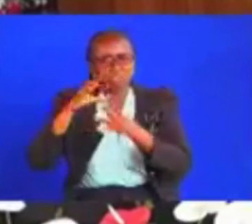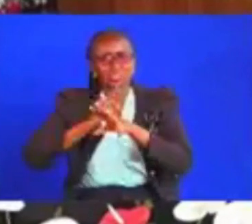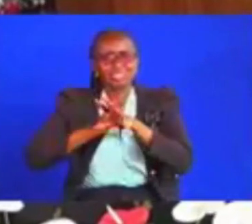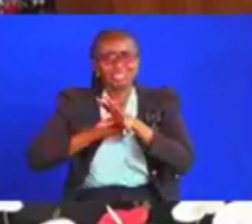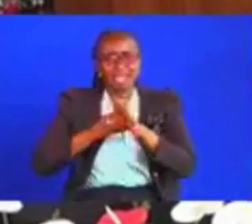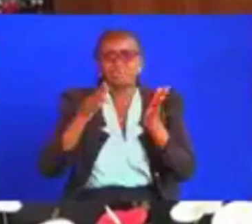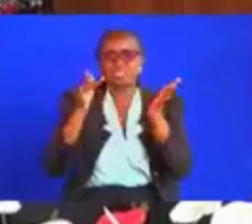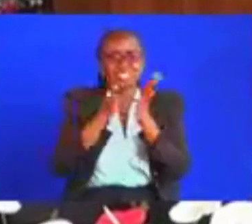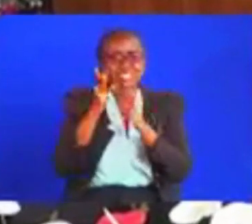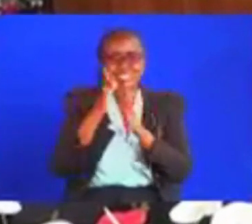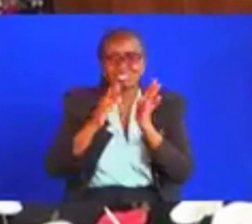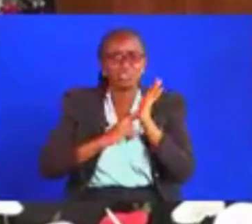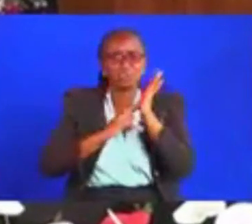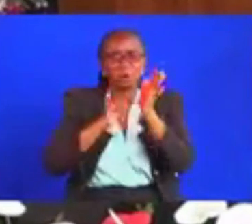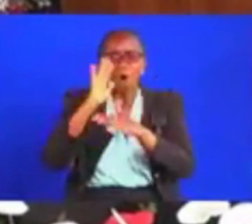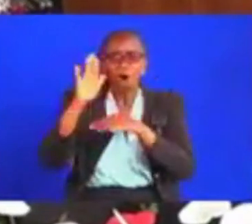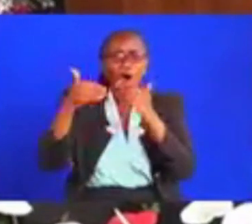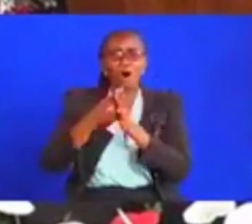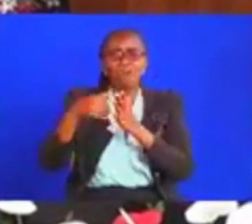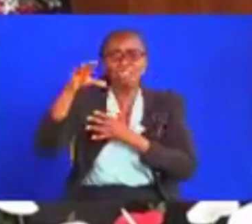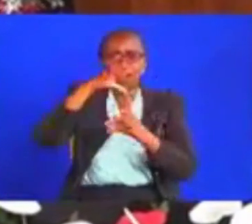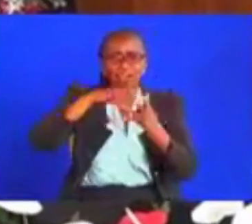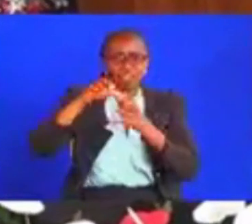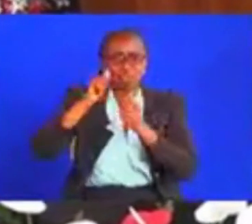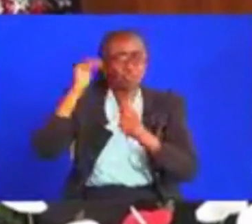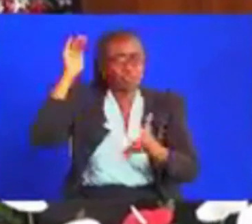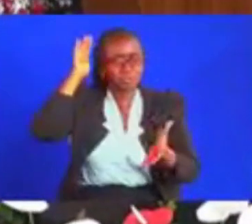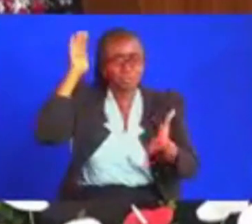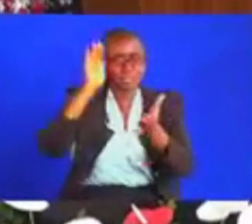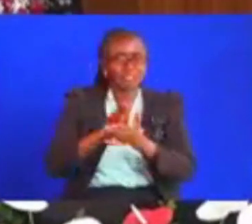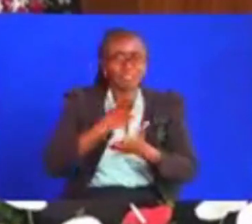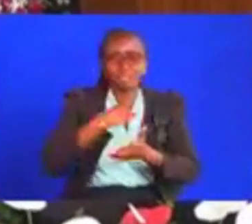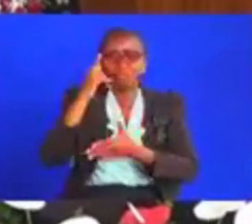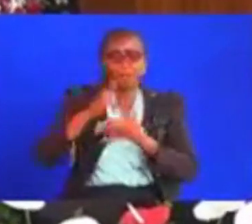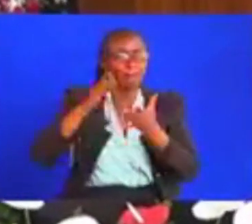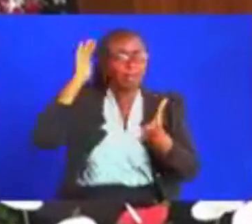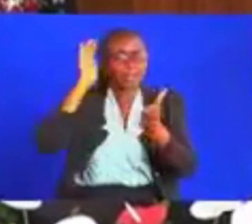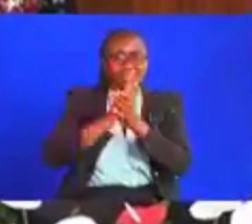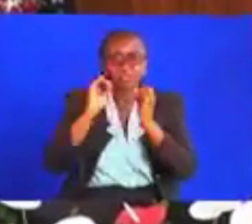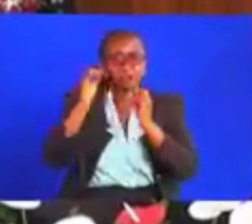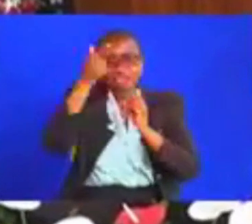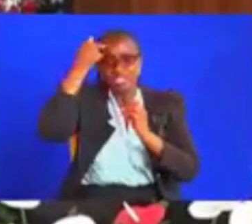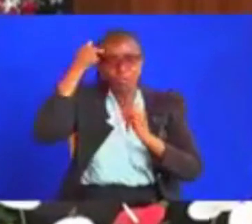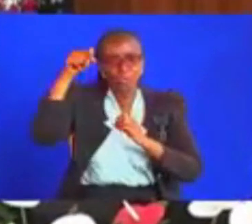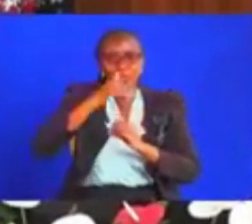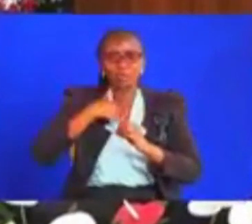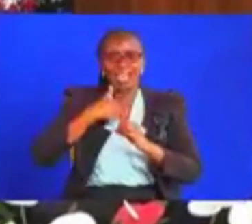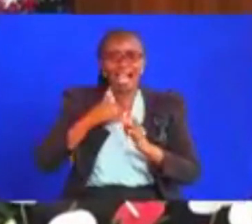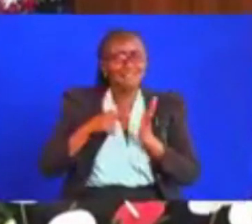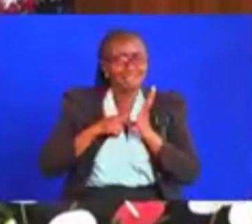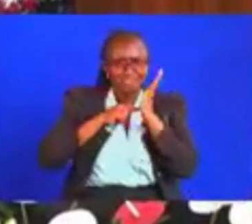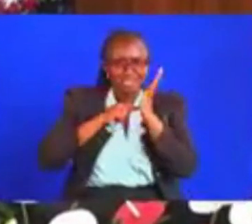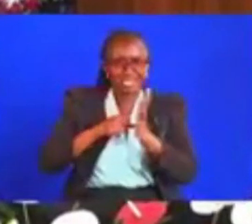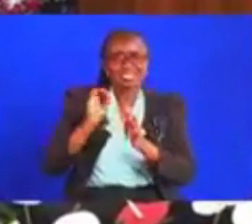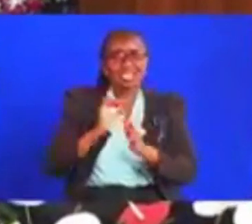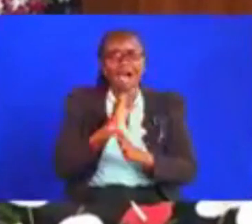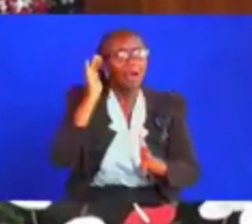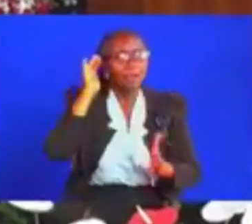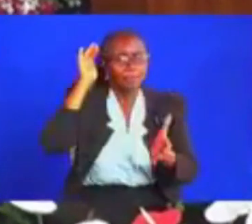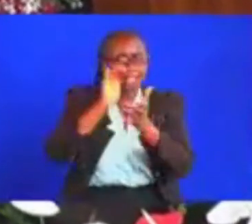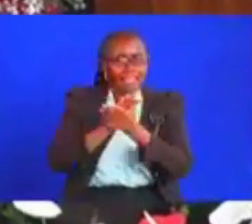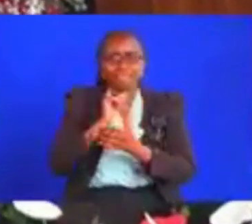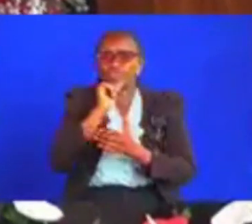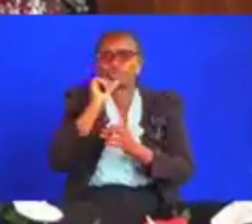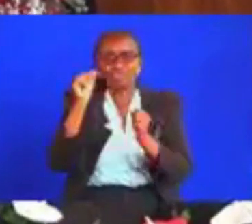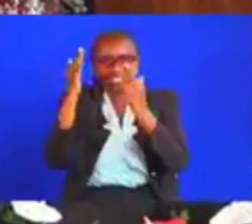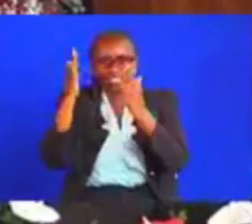revealed. All the confusion about what we believe and what we do not believe is because we have emphasized our beliefs, not the Savior. Did